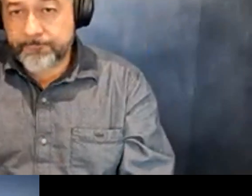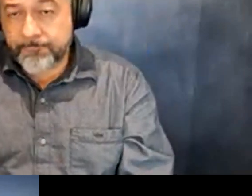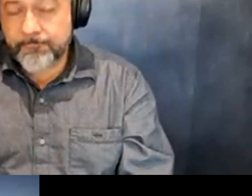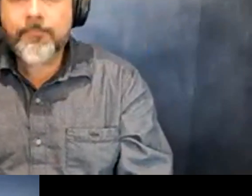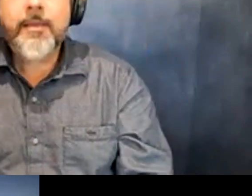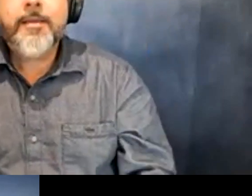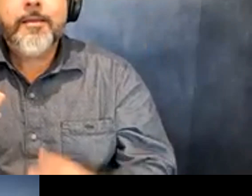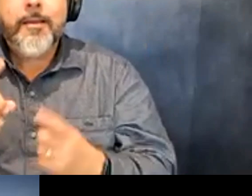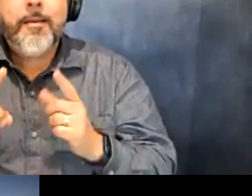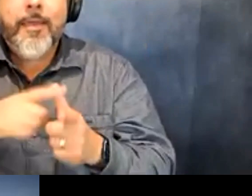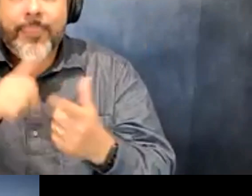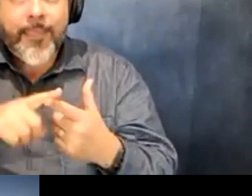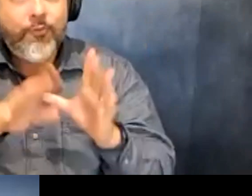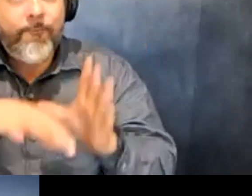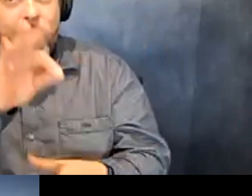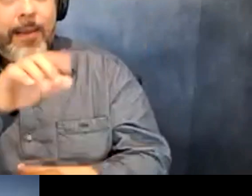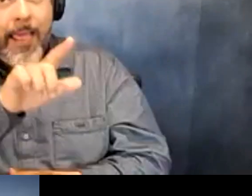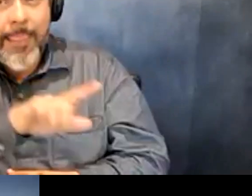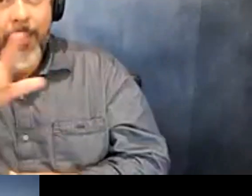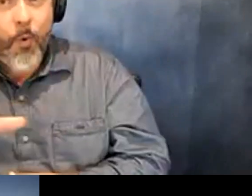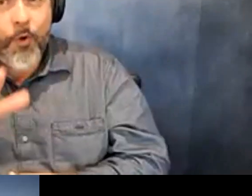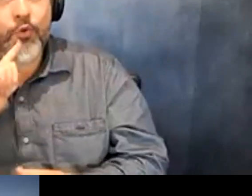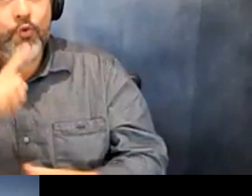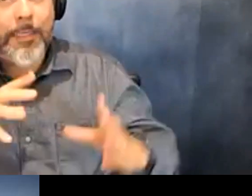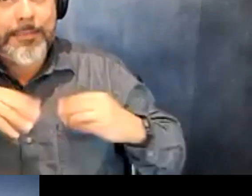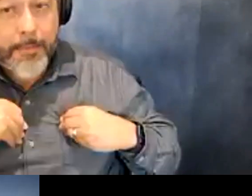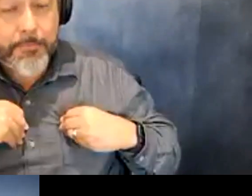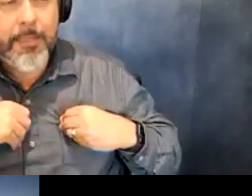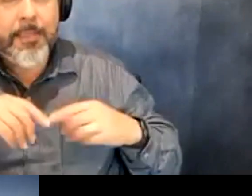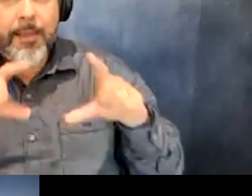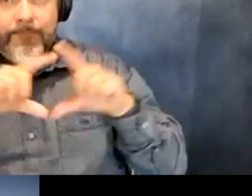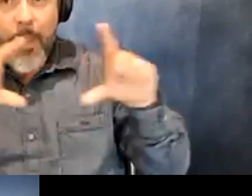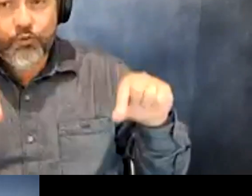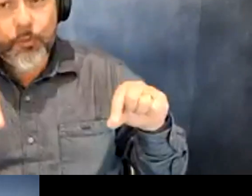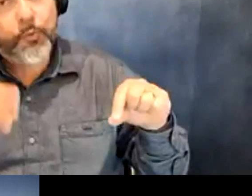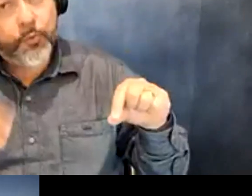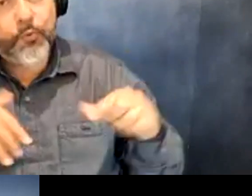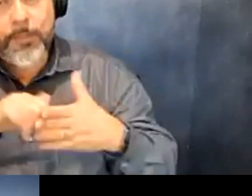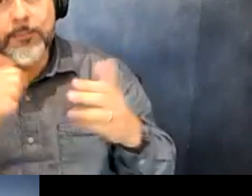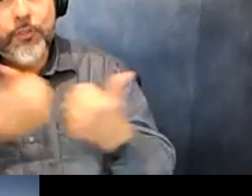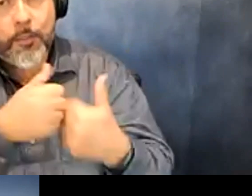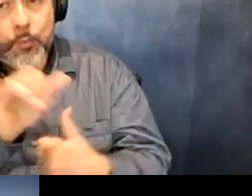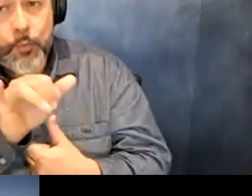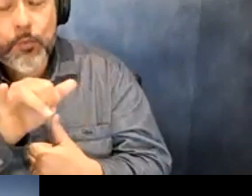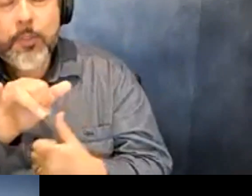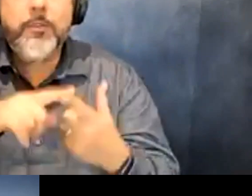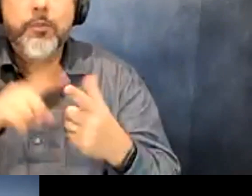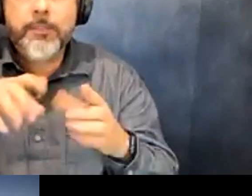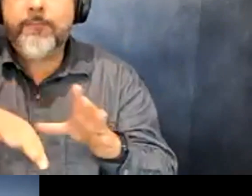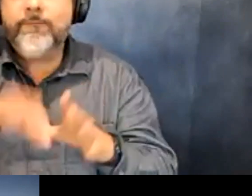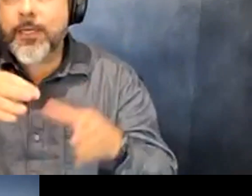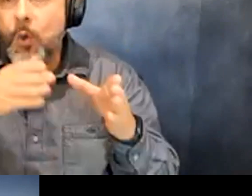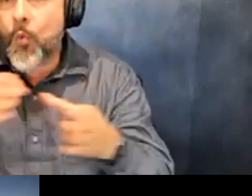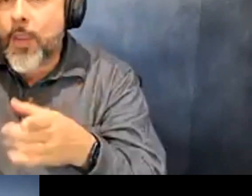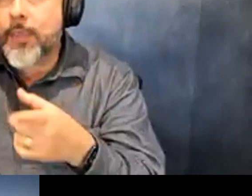finding landlords to take them, that's very hard. Finding ways to make sure that they are providing housing